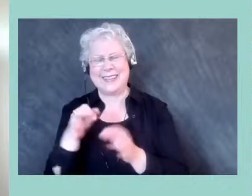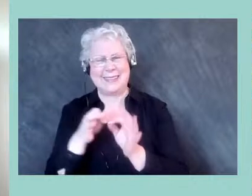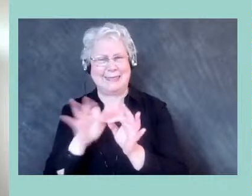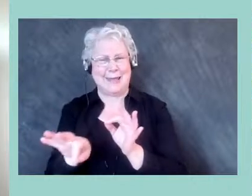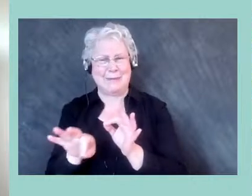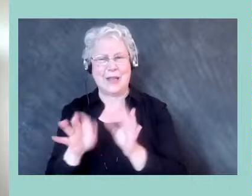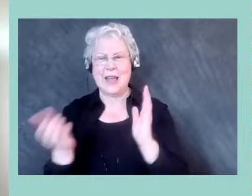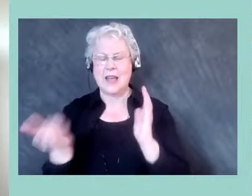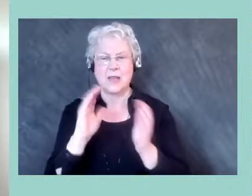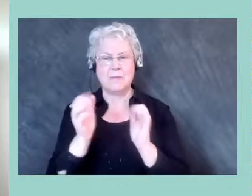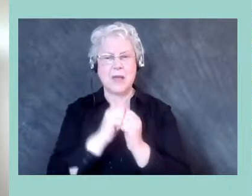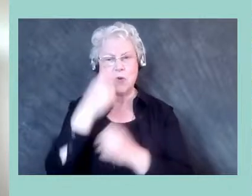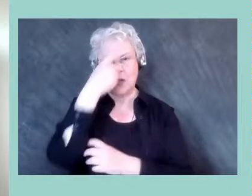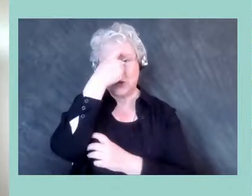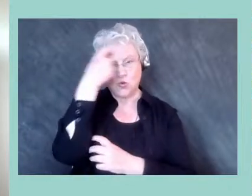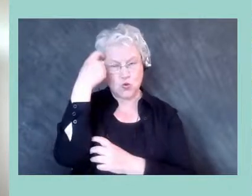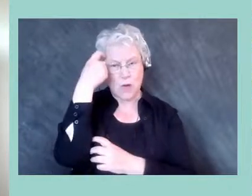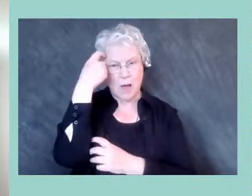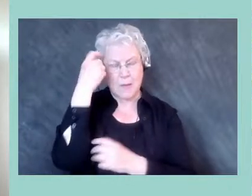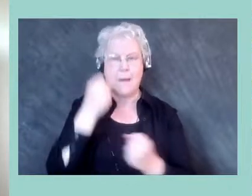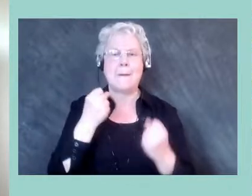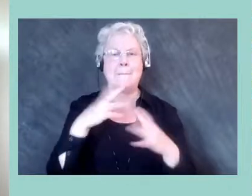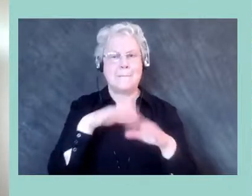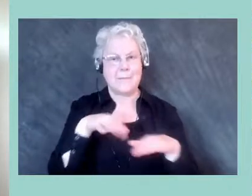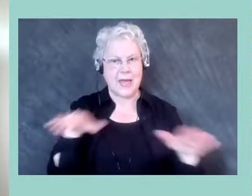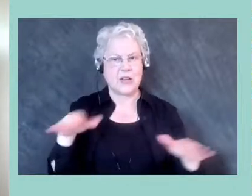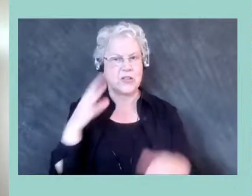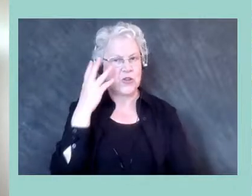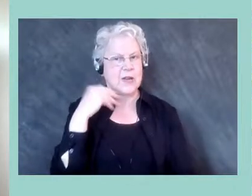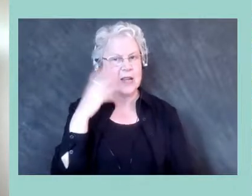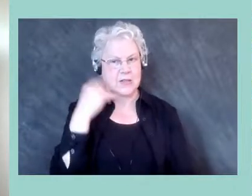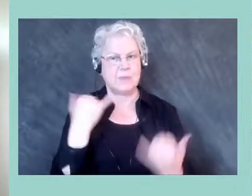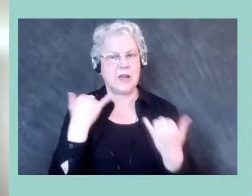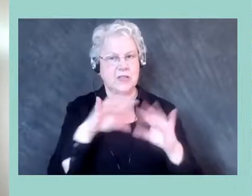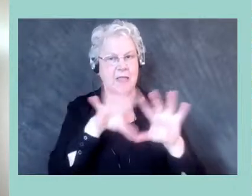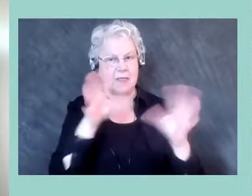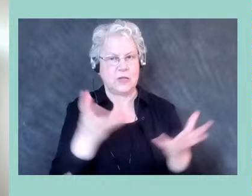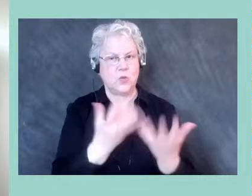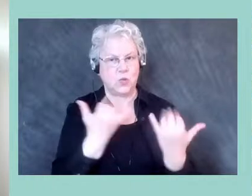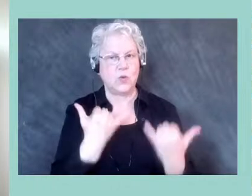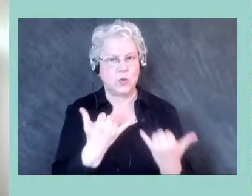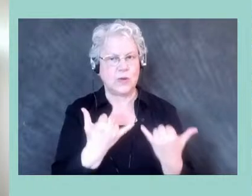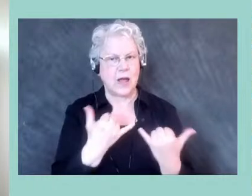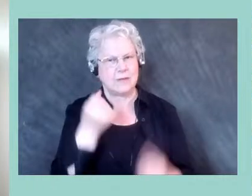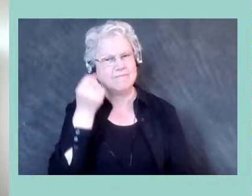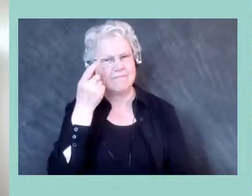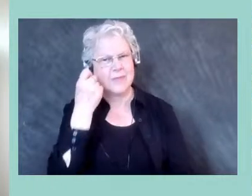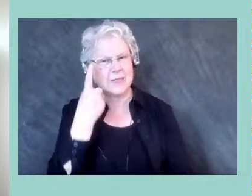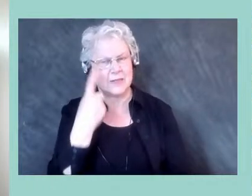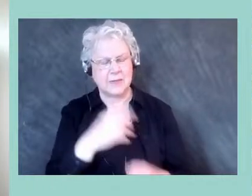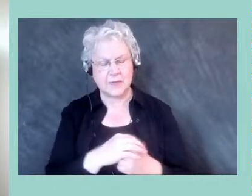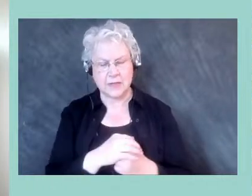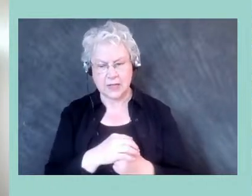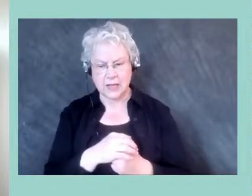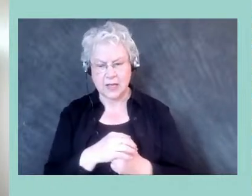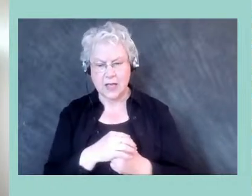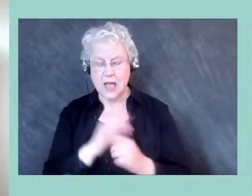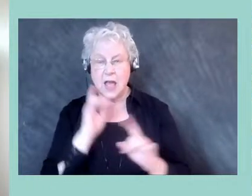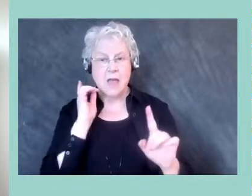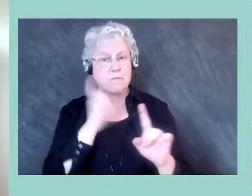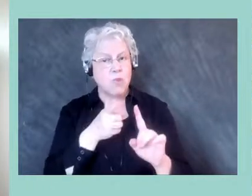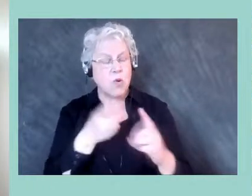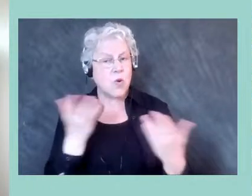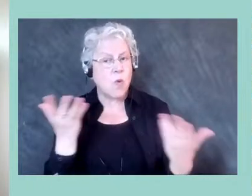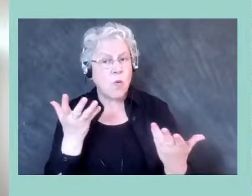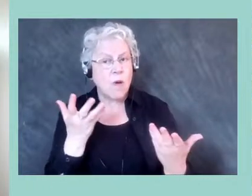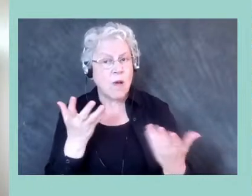benign compared to the trauma that sadly many children of this world have to endure. But my point is